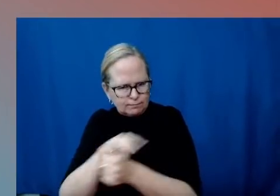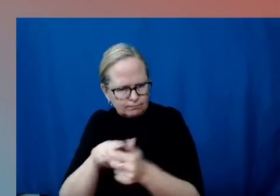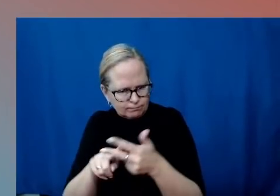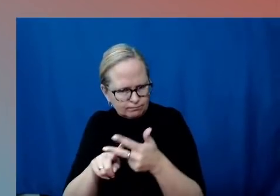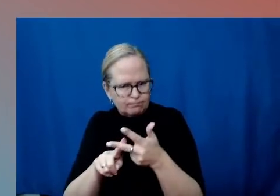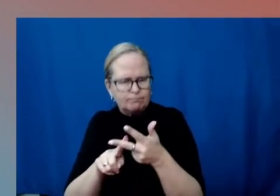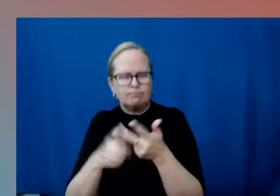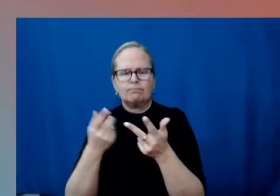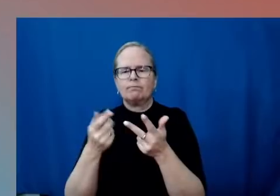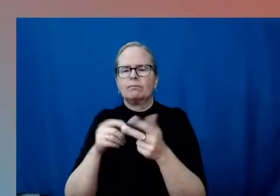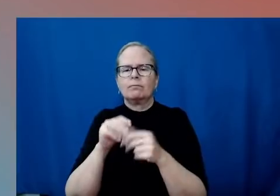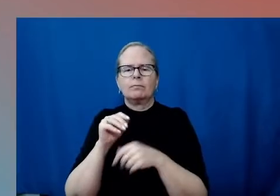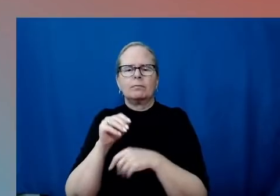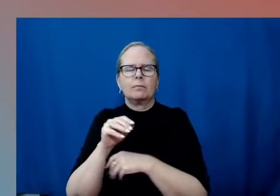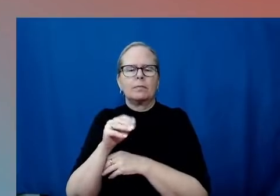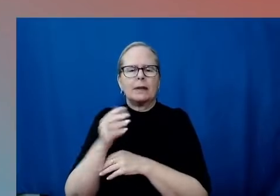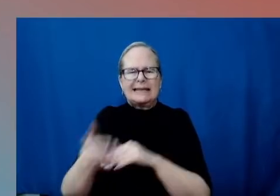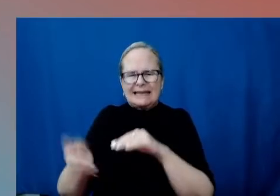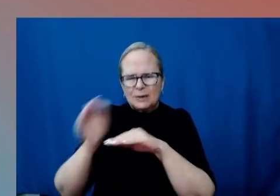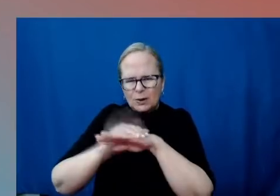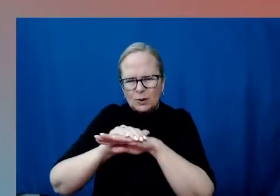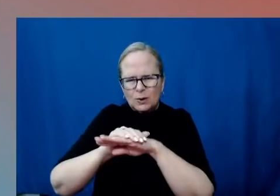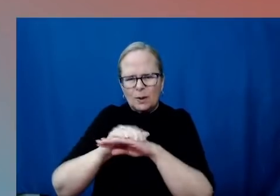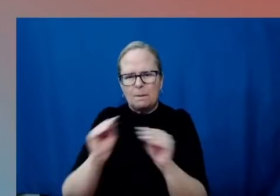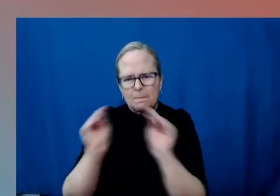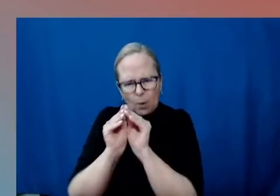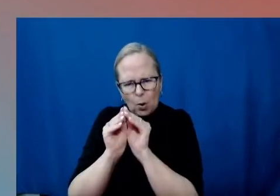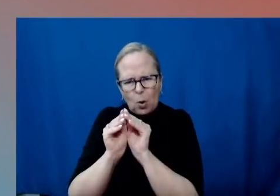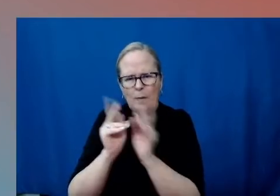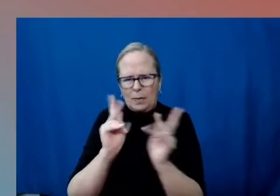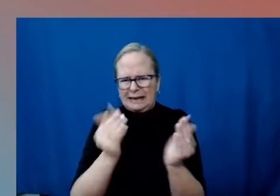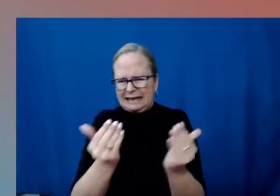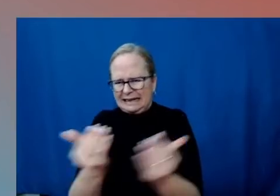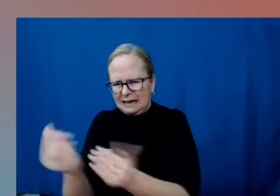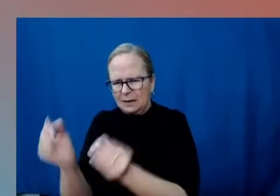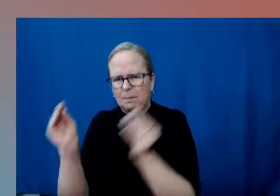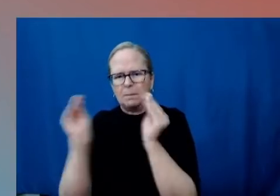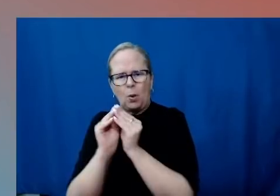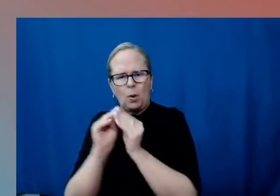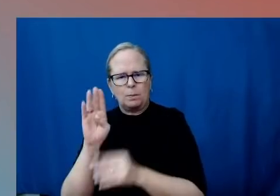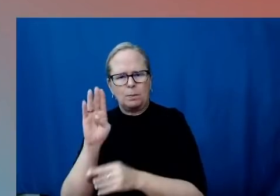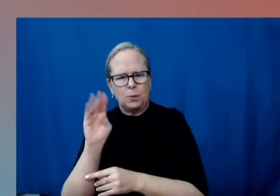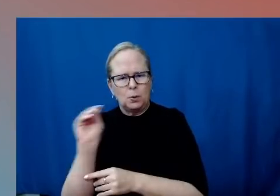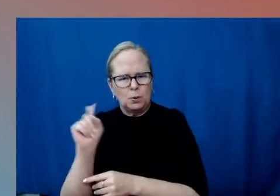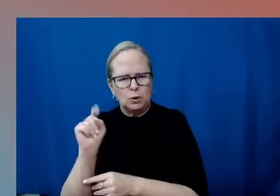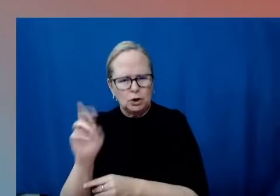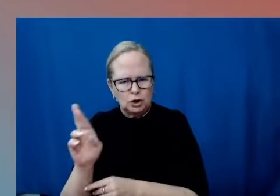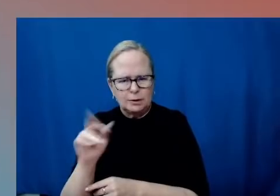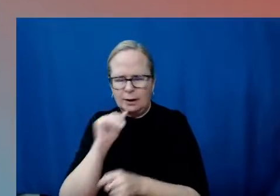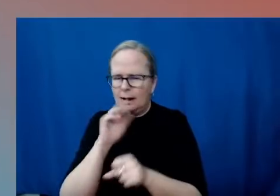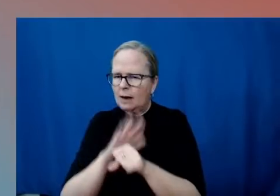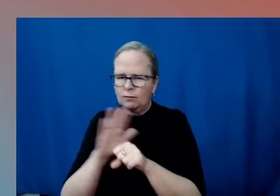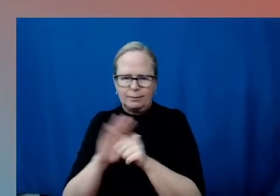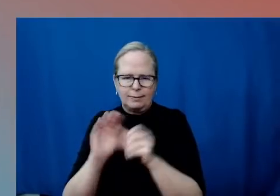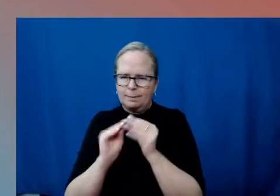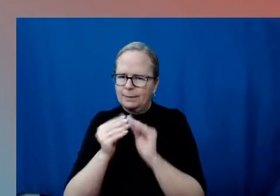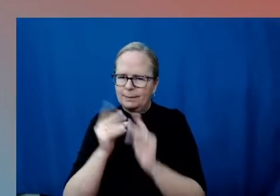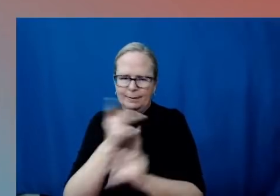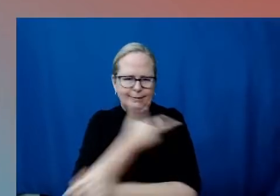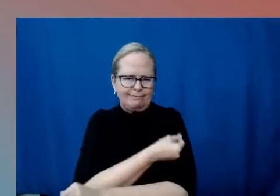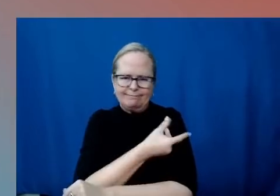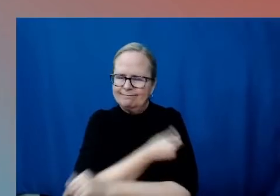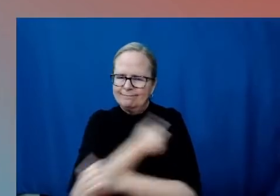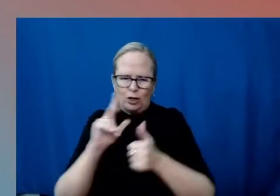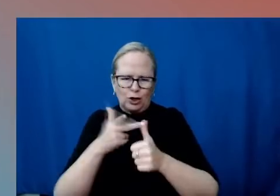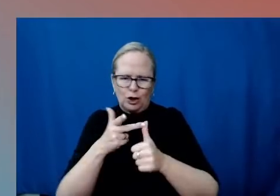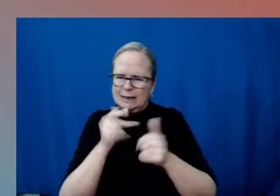are within there. And so what that's going to do is it's going to increase uptake of that booster, which we know we're under providing right now, or